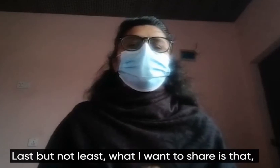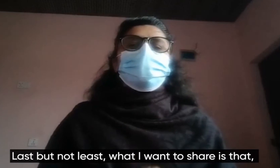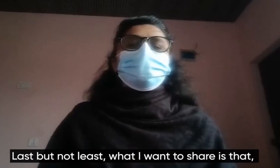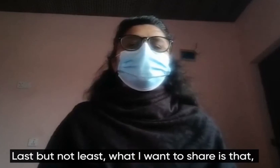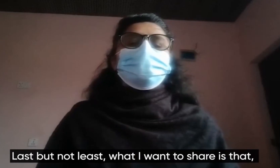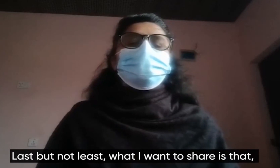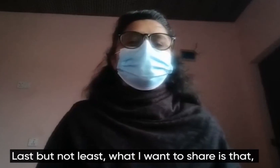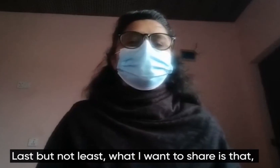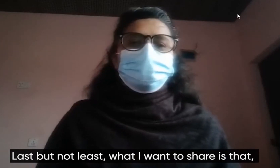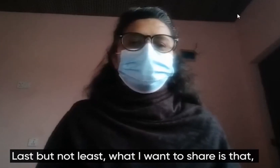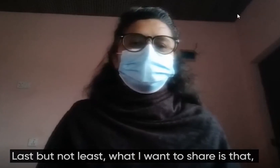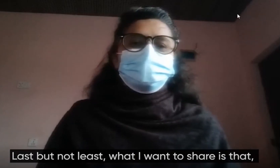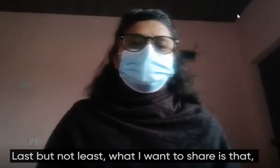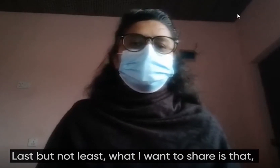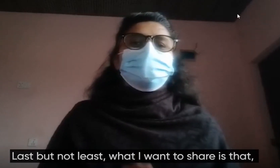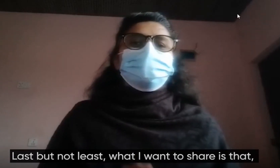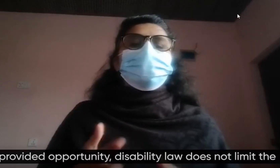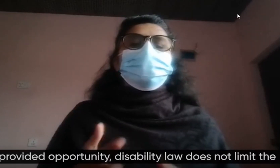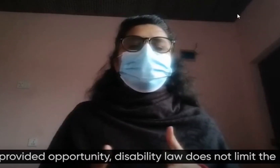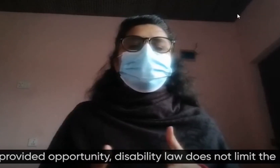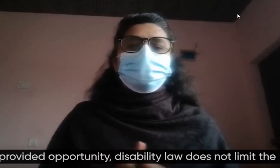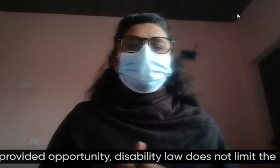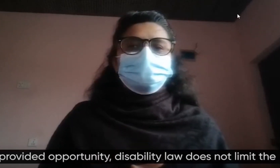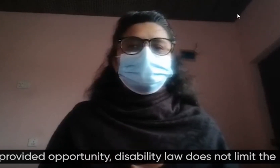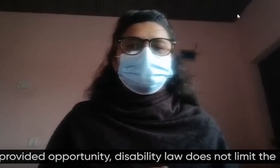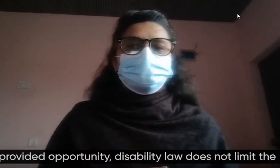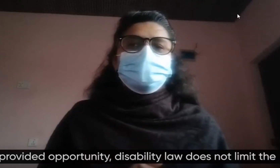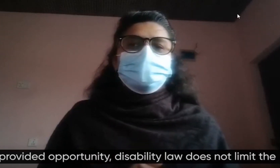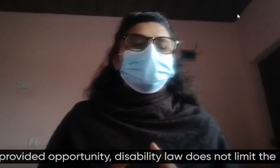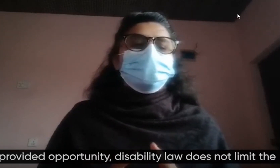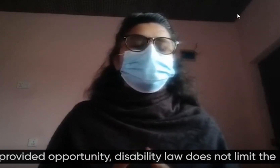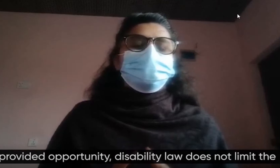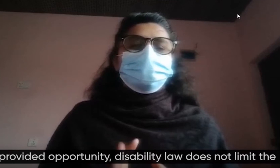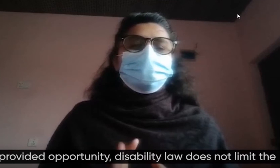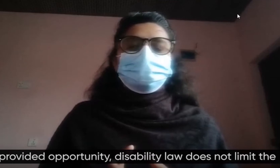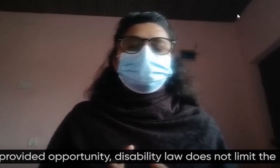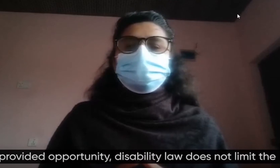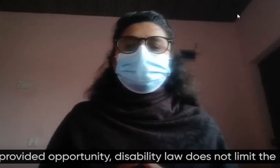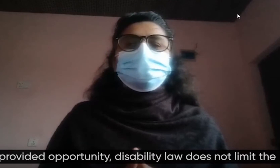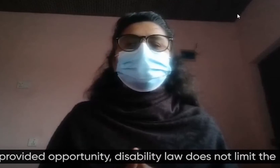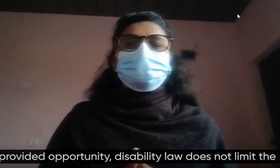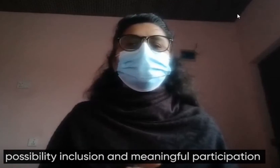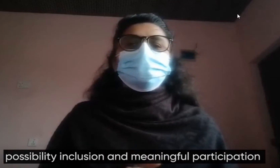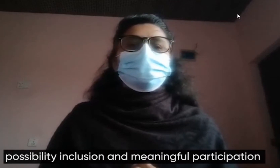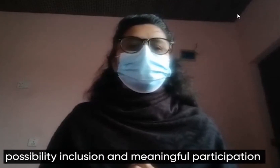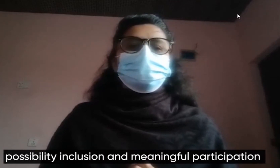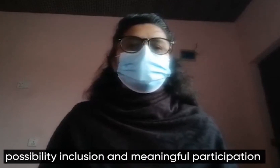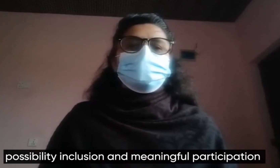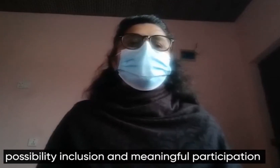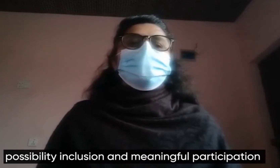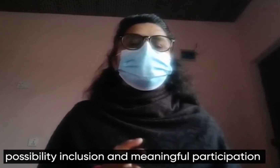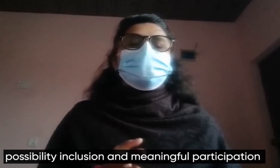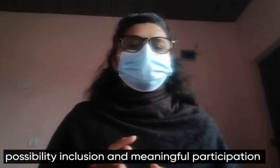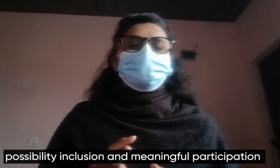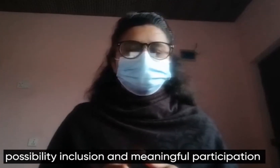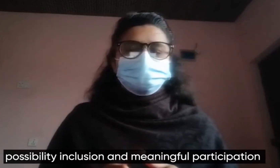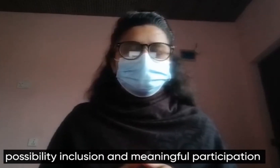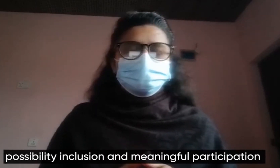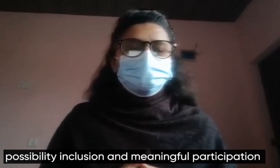least, what I want to share is that if provided opportunity, disability law does not limit the possibility.